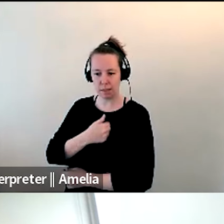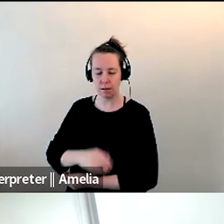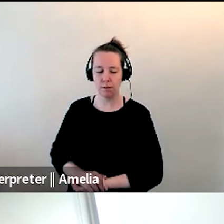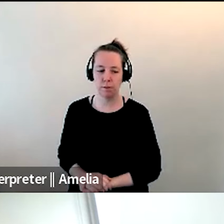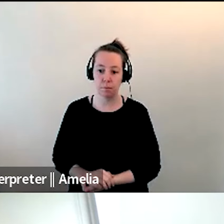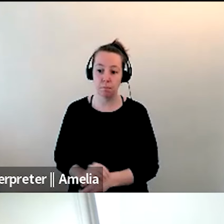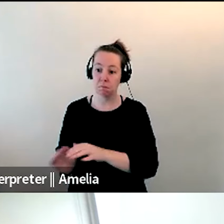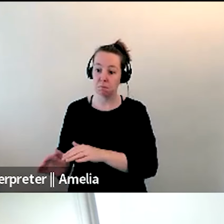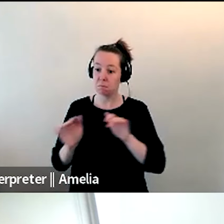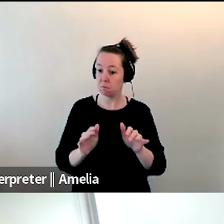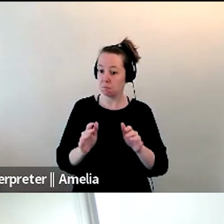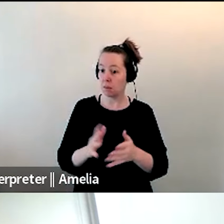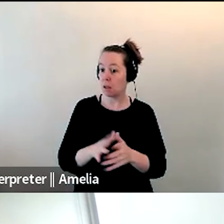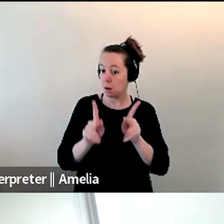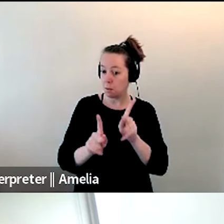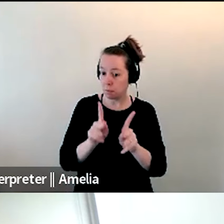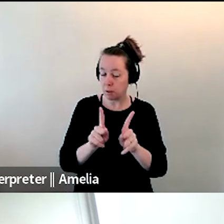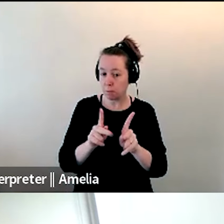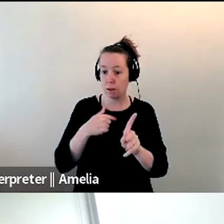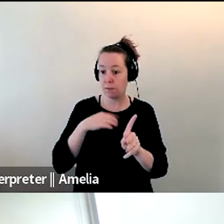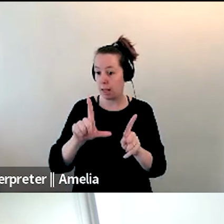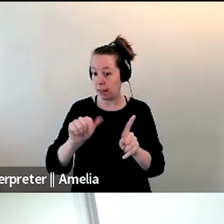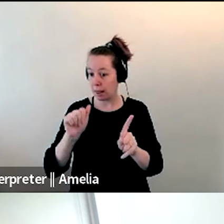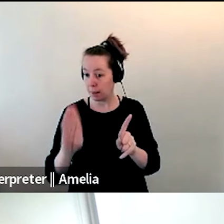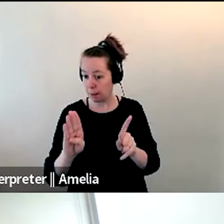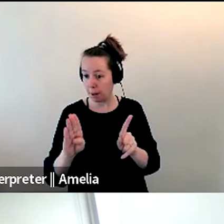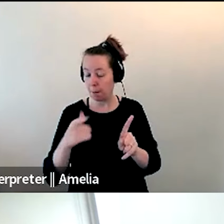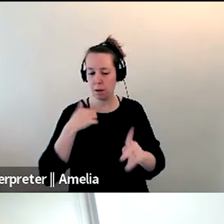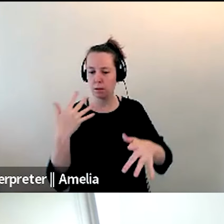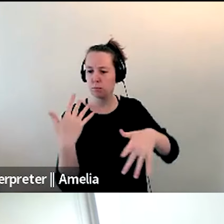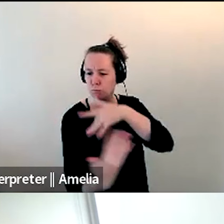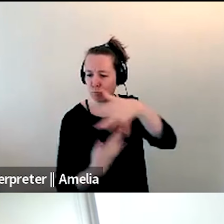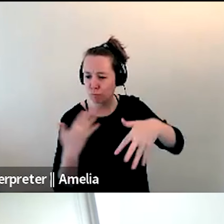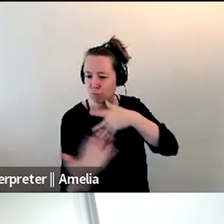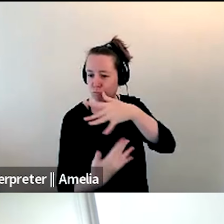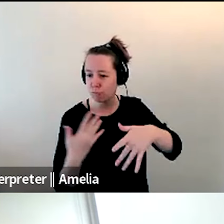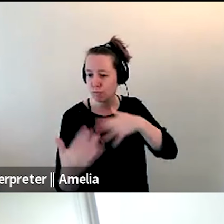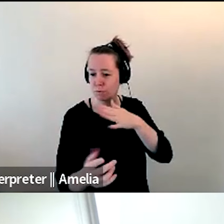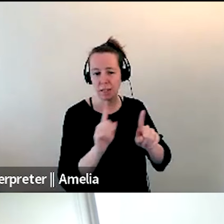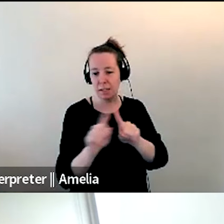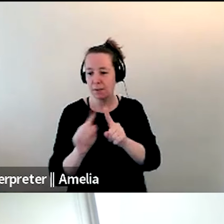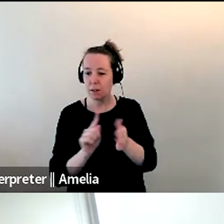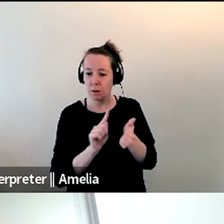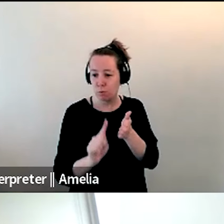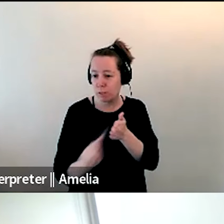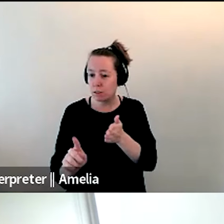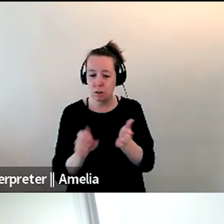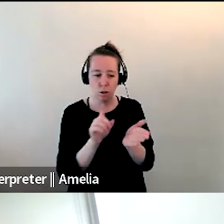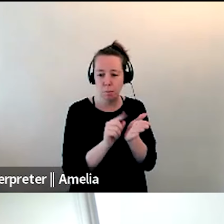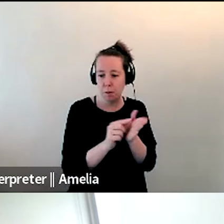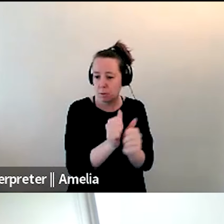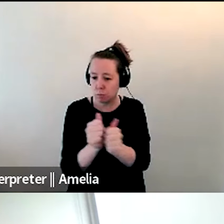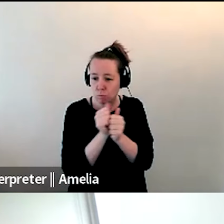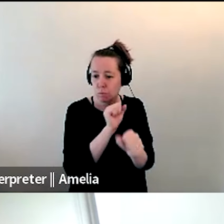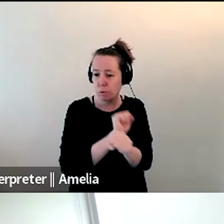in teams. And so especially with my lab, where I've got a number of colleagues where all of our research kind of intermingles and we publish with each other, that's